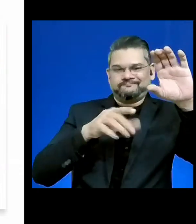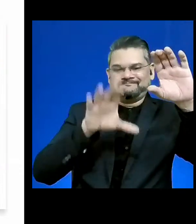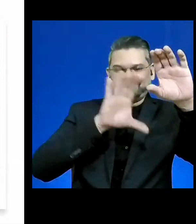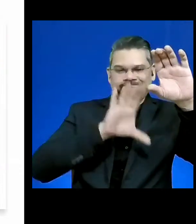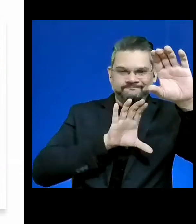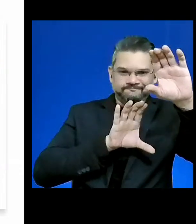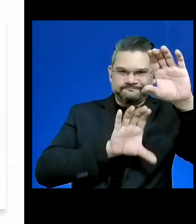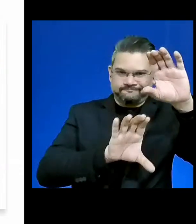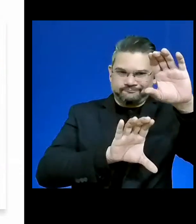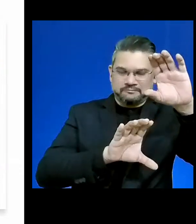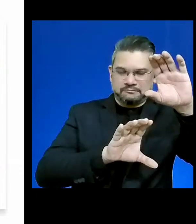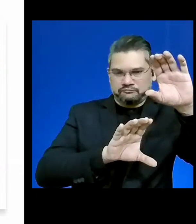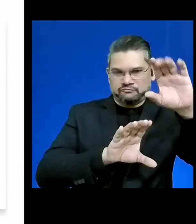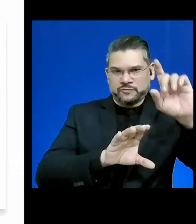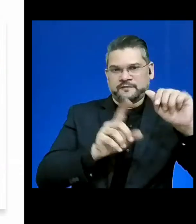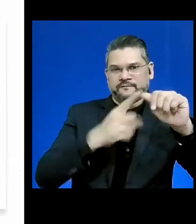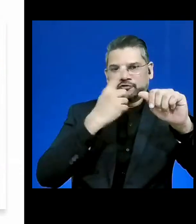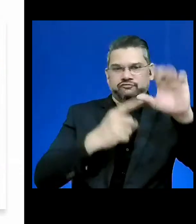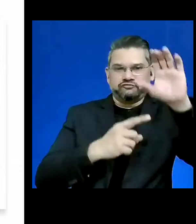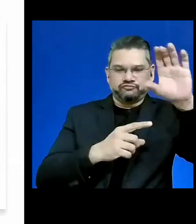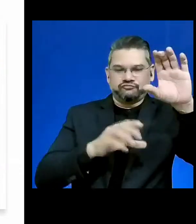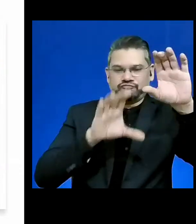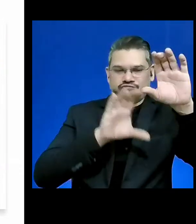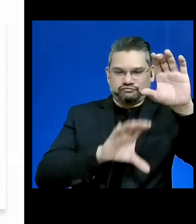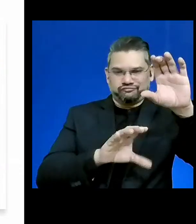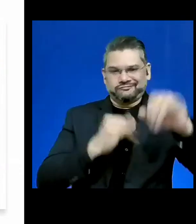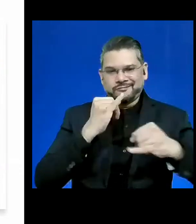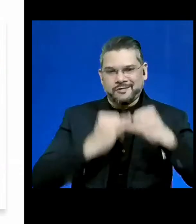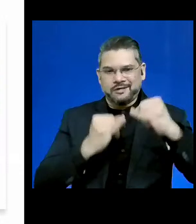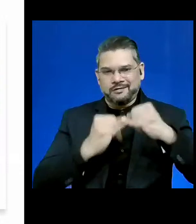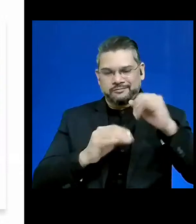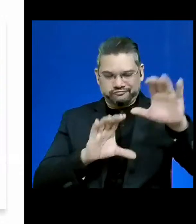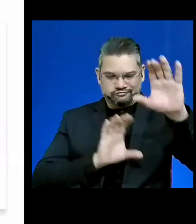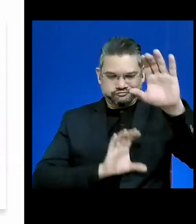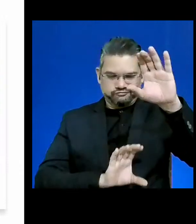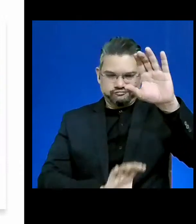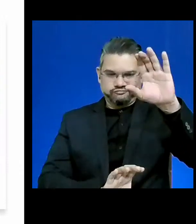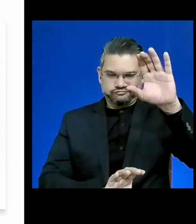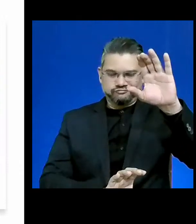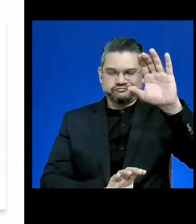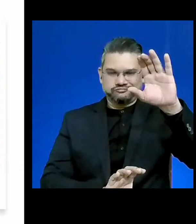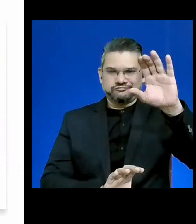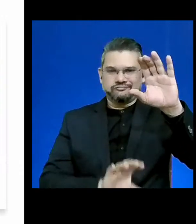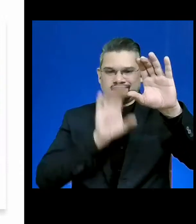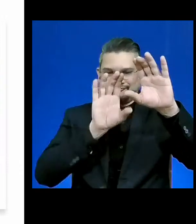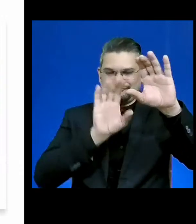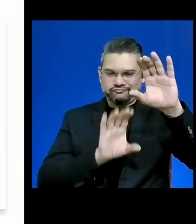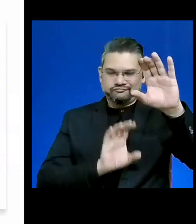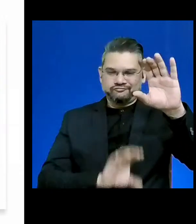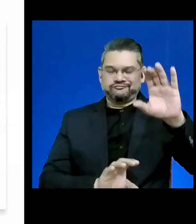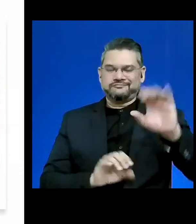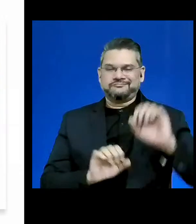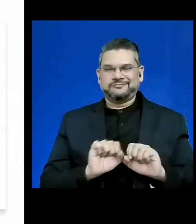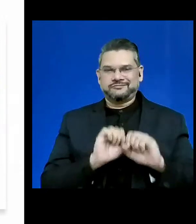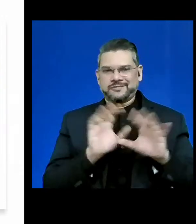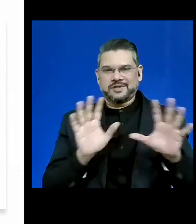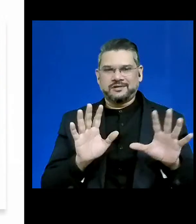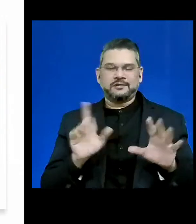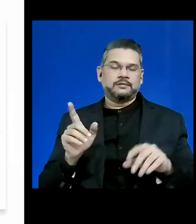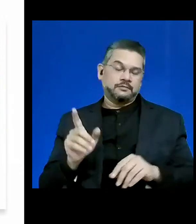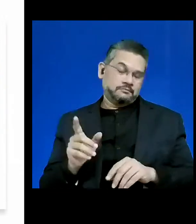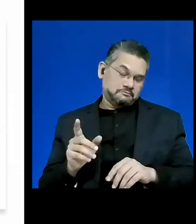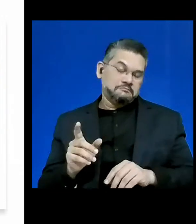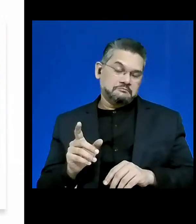all the content lives, and the footer. They improve accessibility for your users because users using